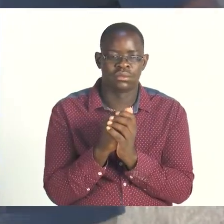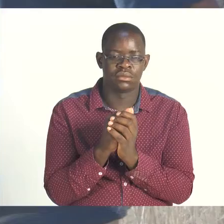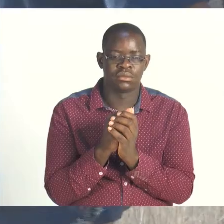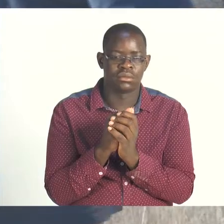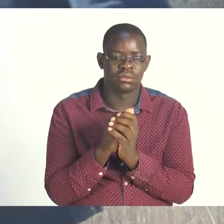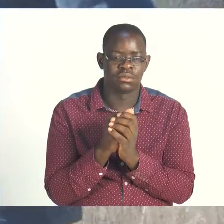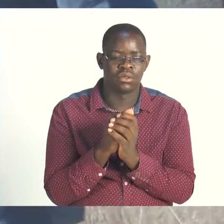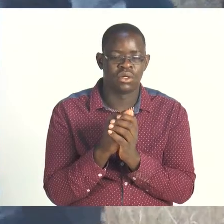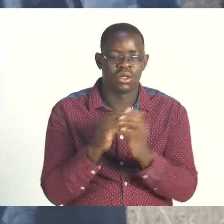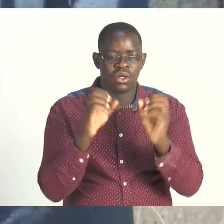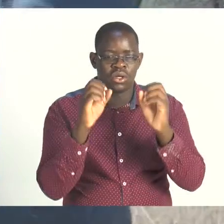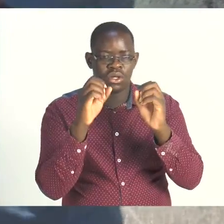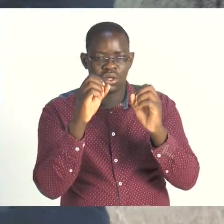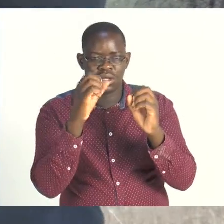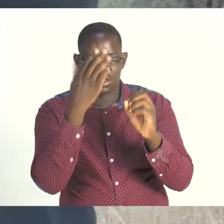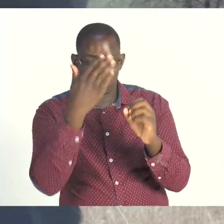Ah,